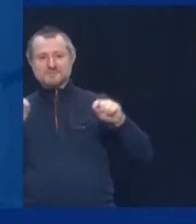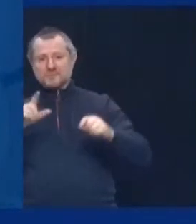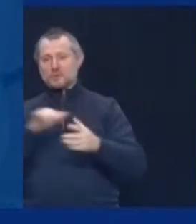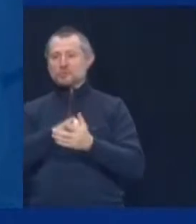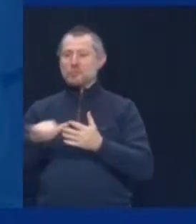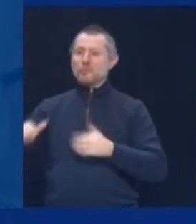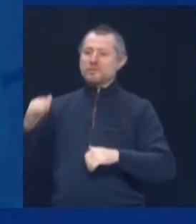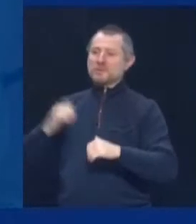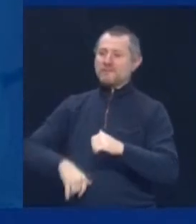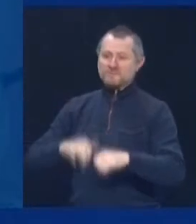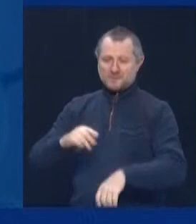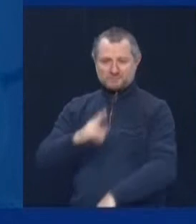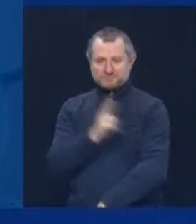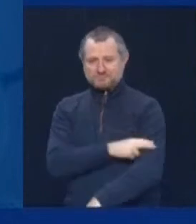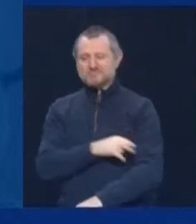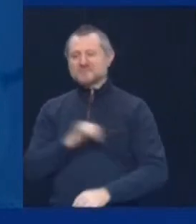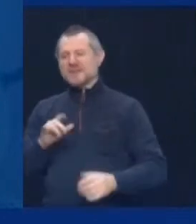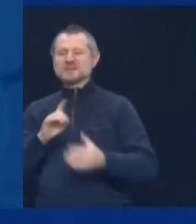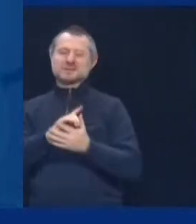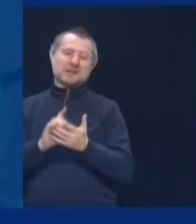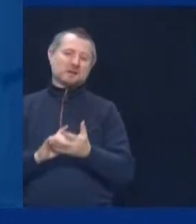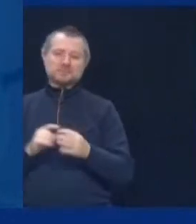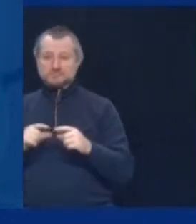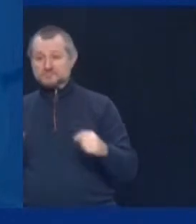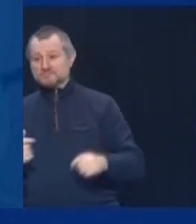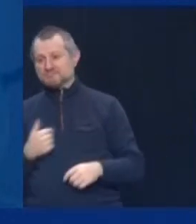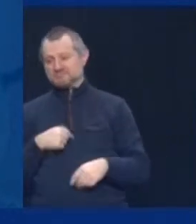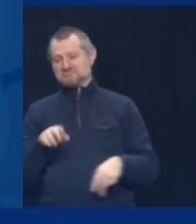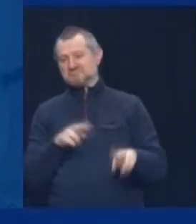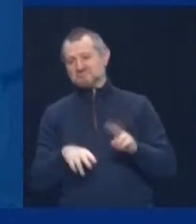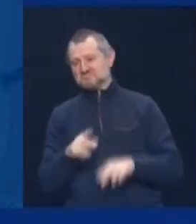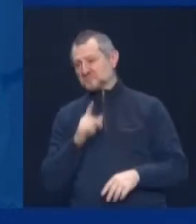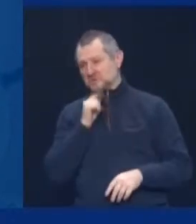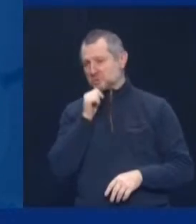that is supposed to be. I don't think anyone would get that.